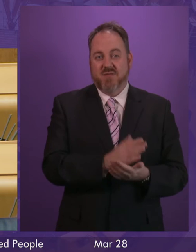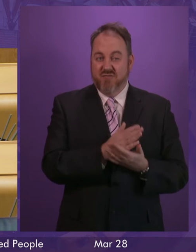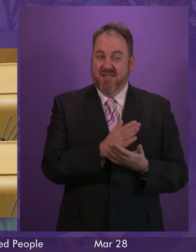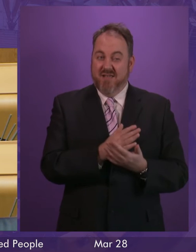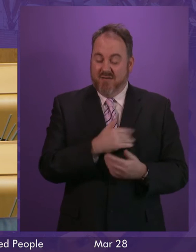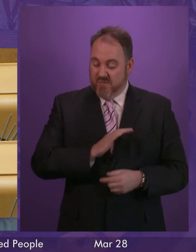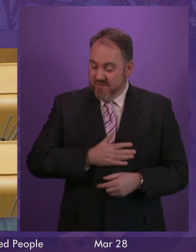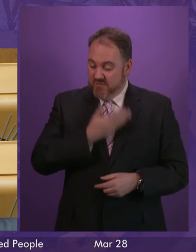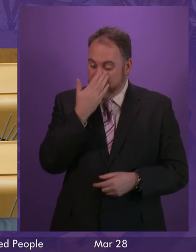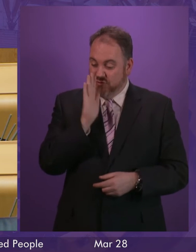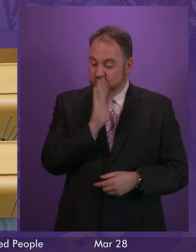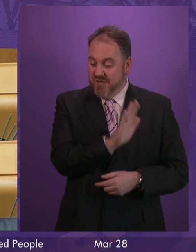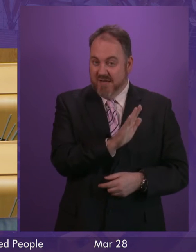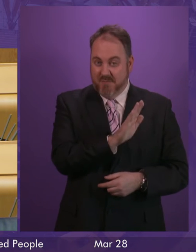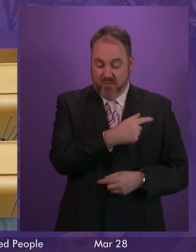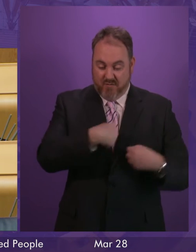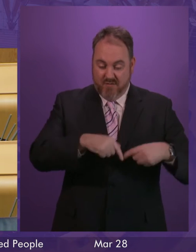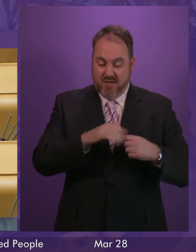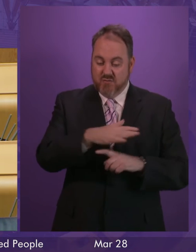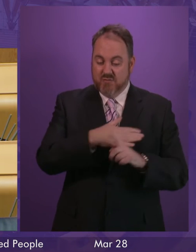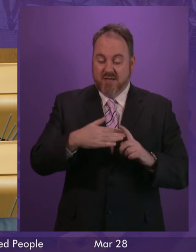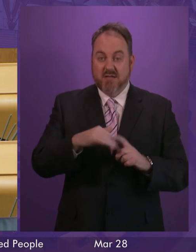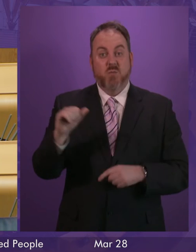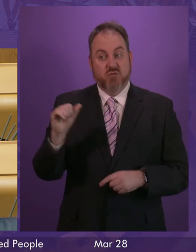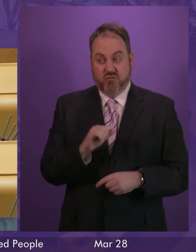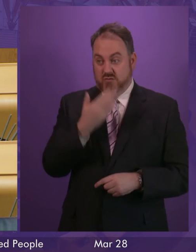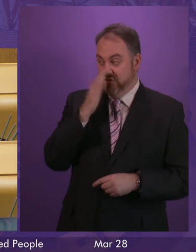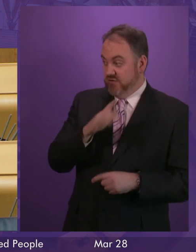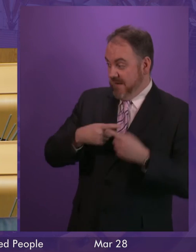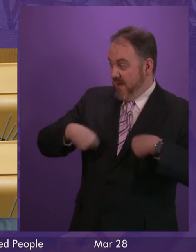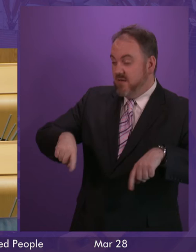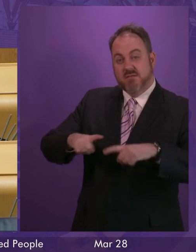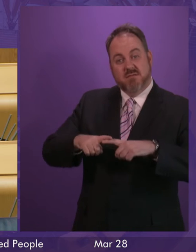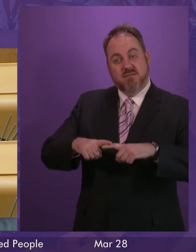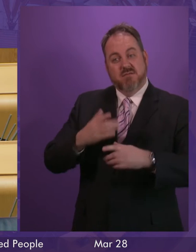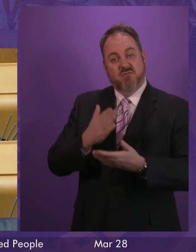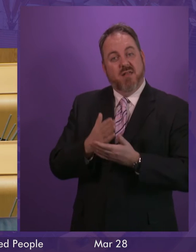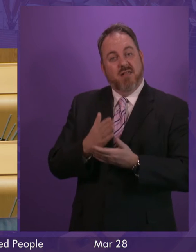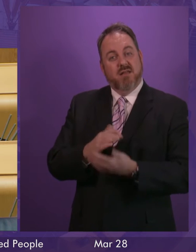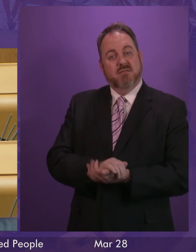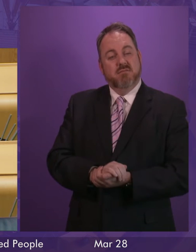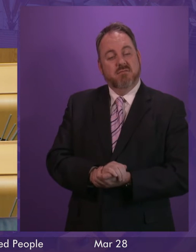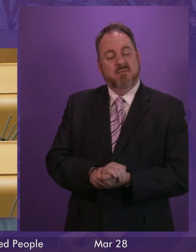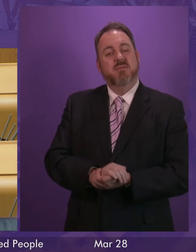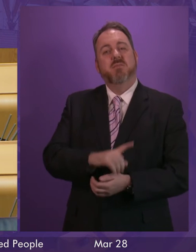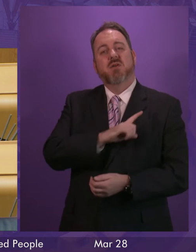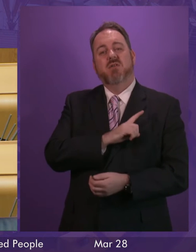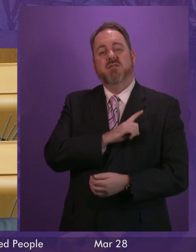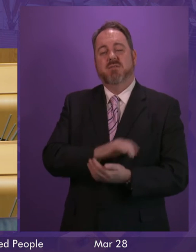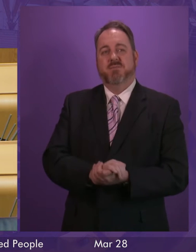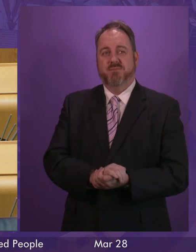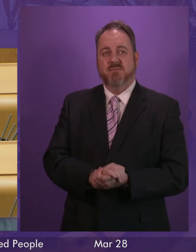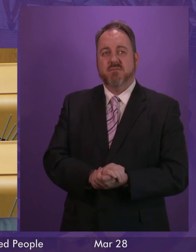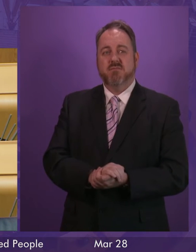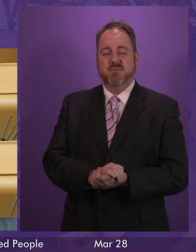shames our society and should shame all of us because I think to get